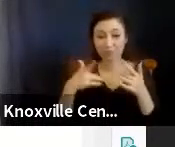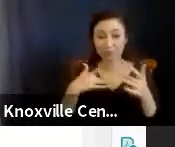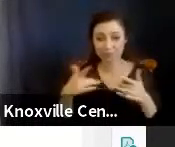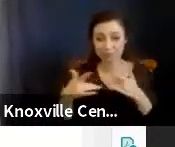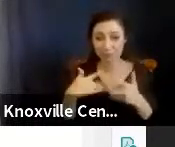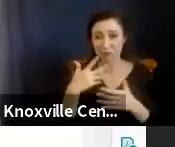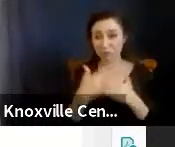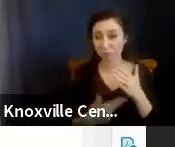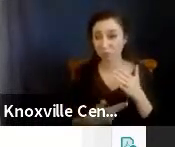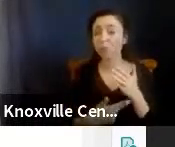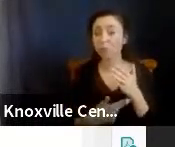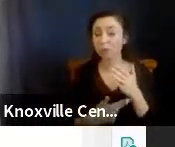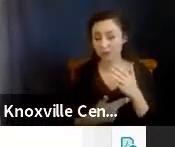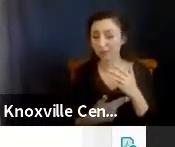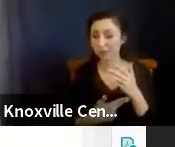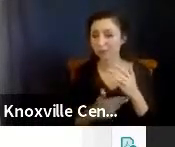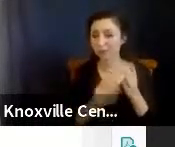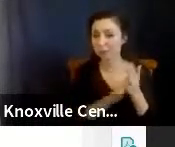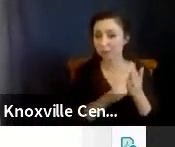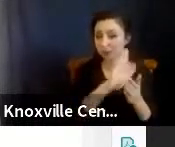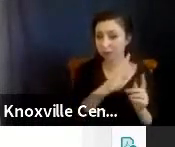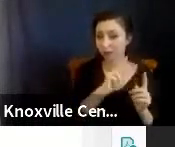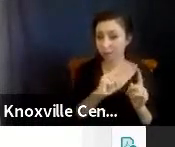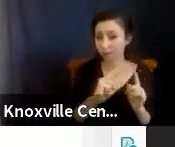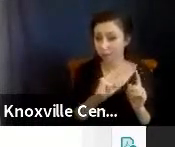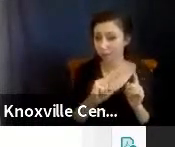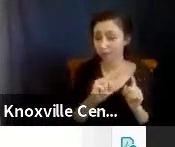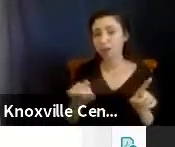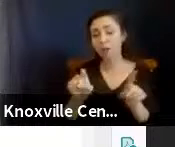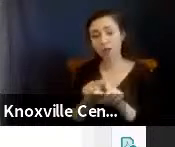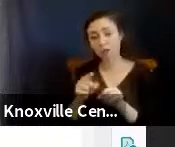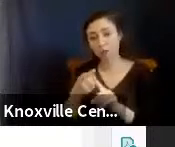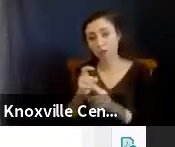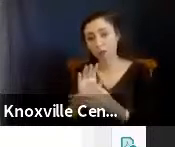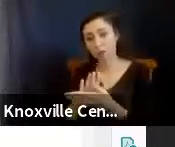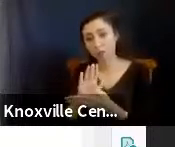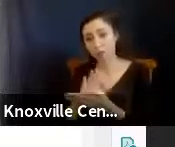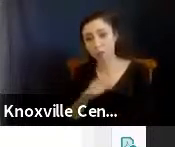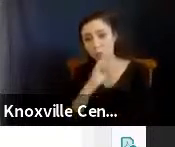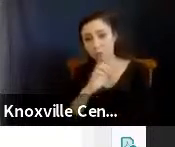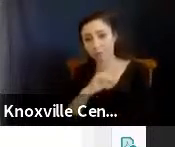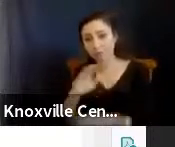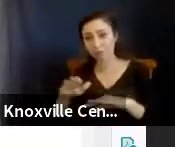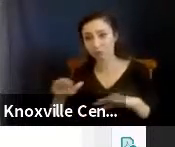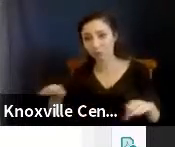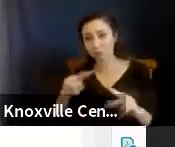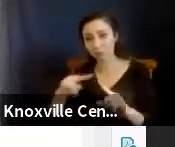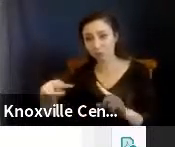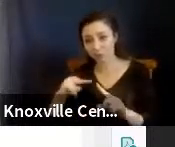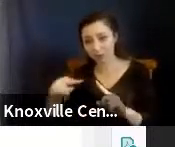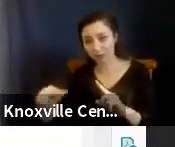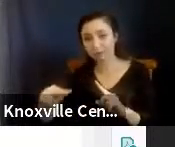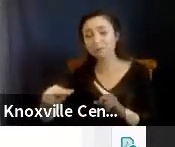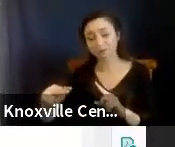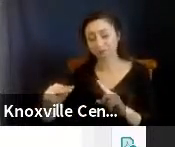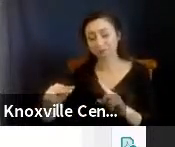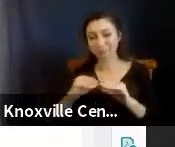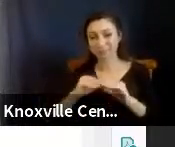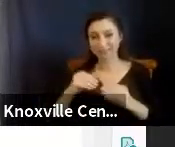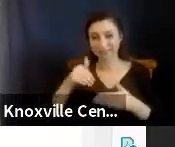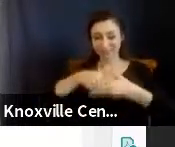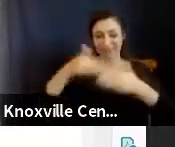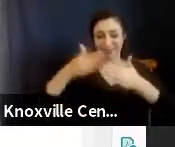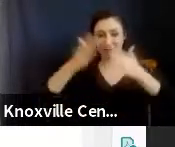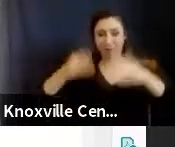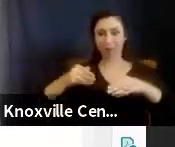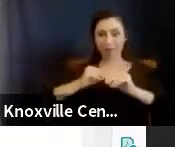both from the college standpoint and from the school-age children standpoint, is the spread within the home.